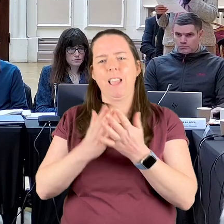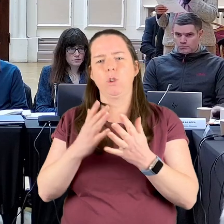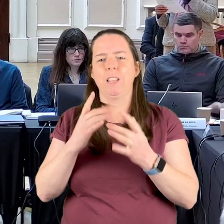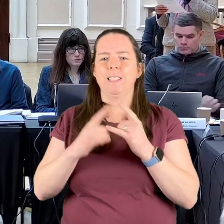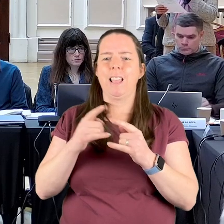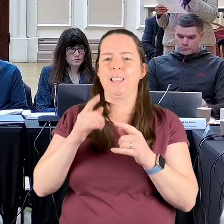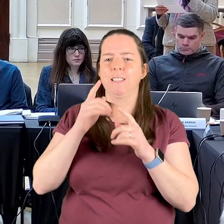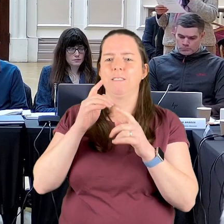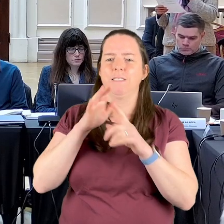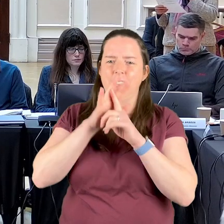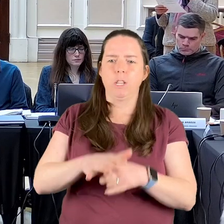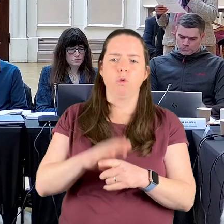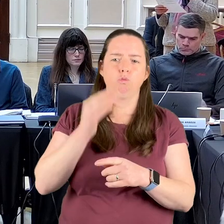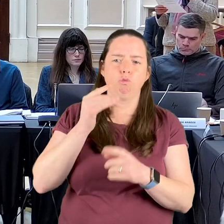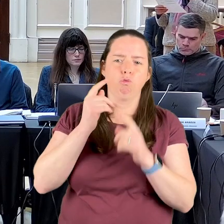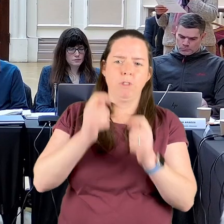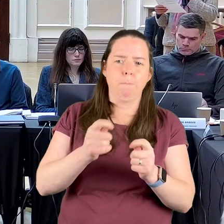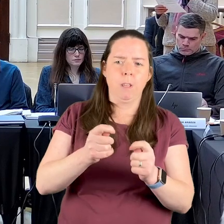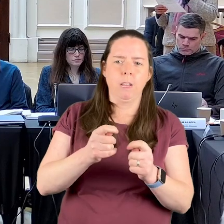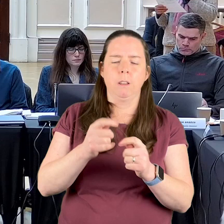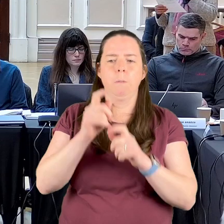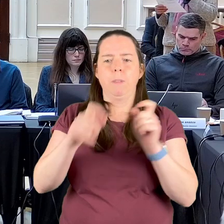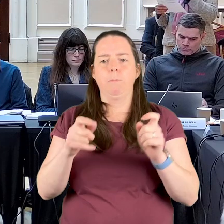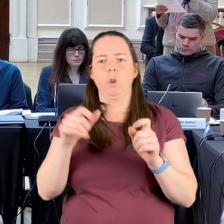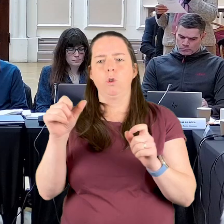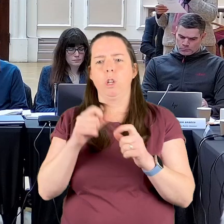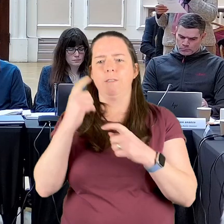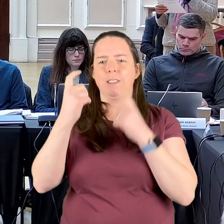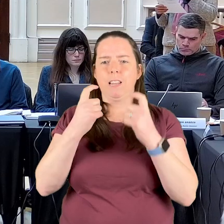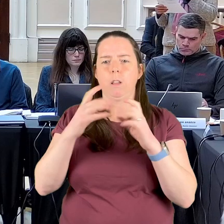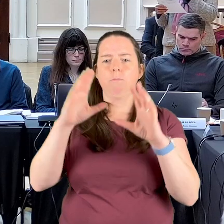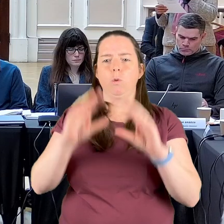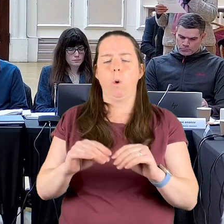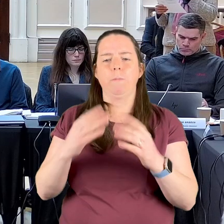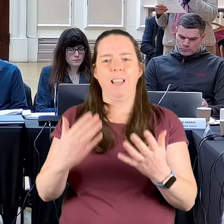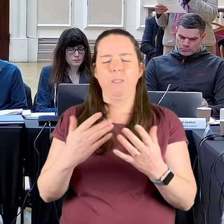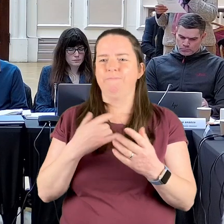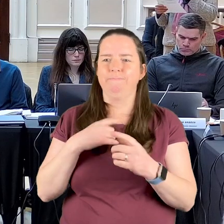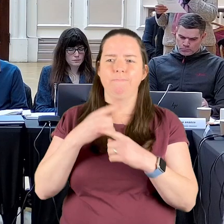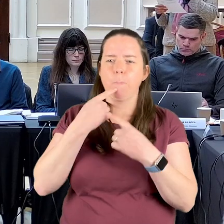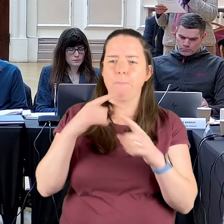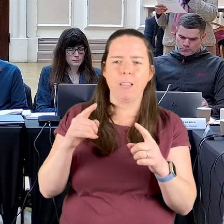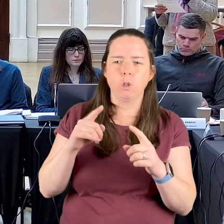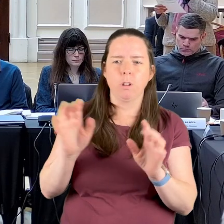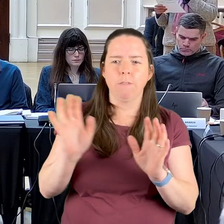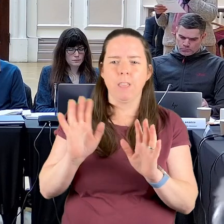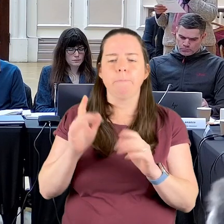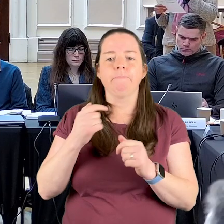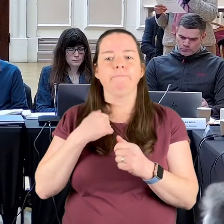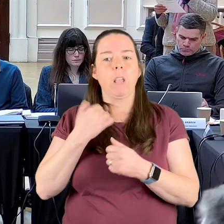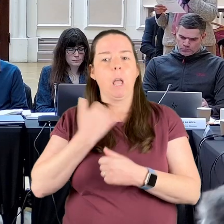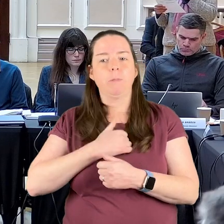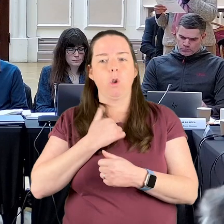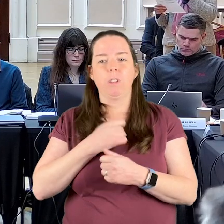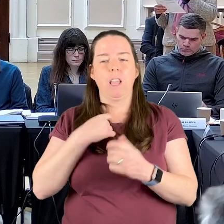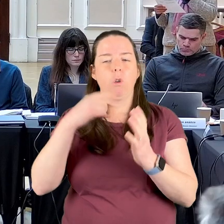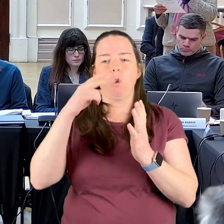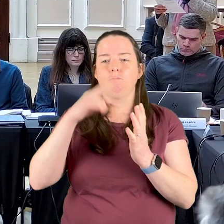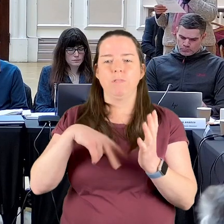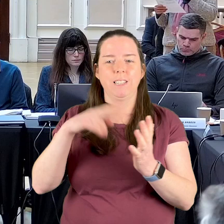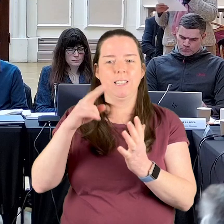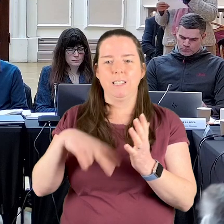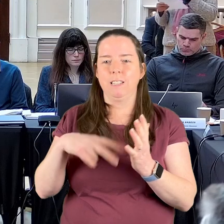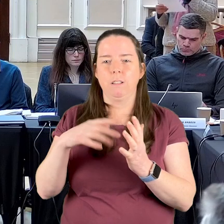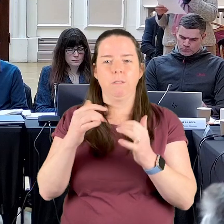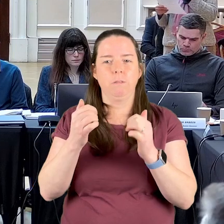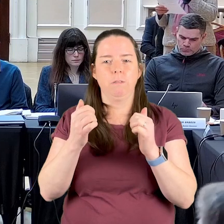sexist treatment, and many people consider it should stop now. I heard no mention of it. I'm